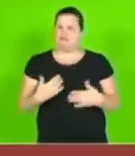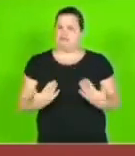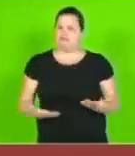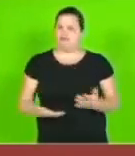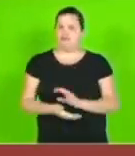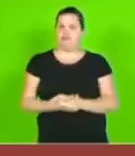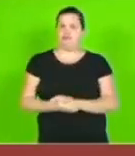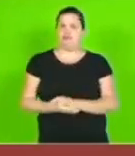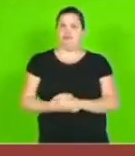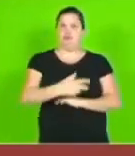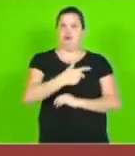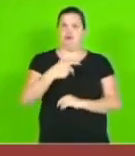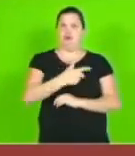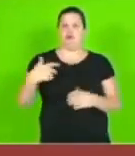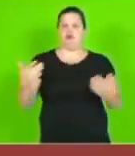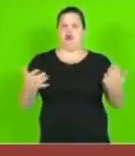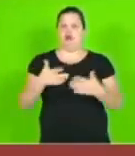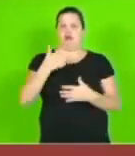Are you ready?